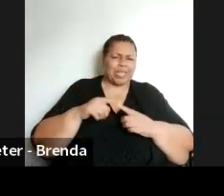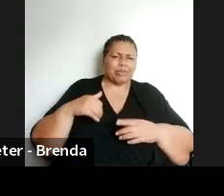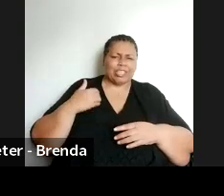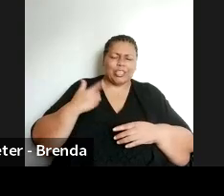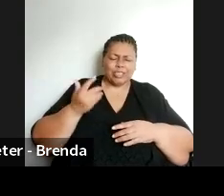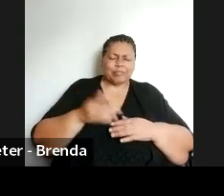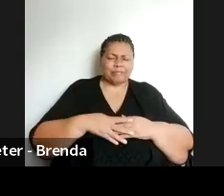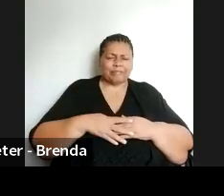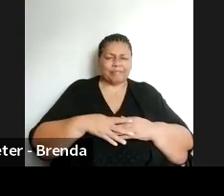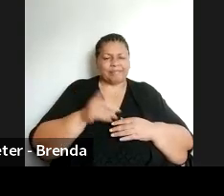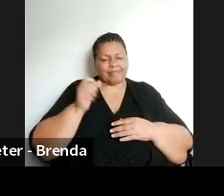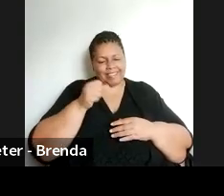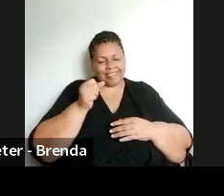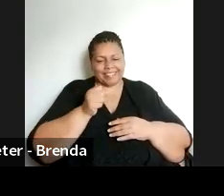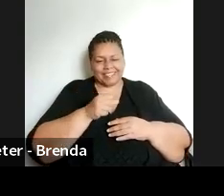Yeah.